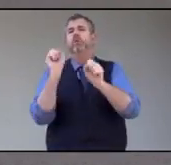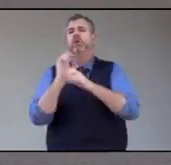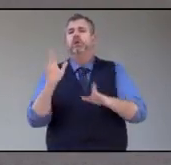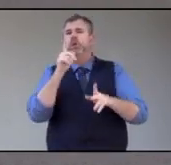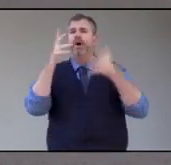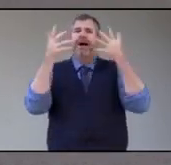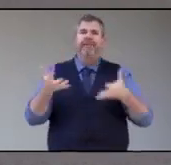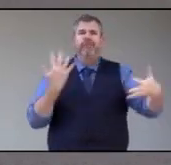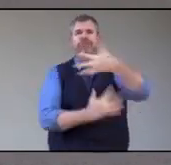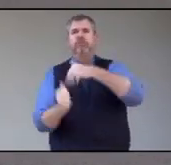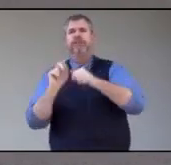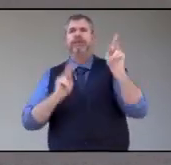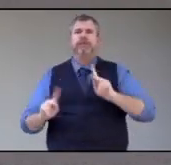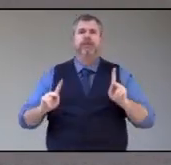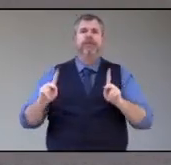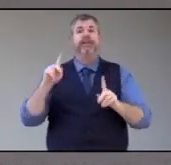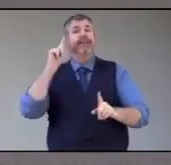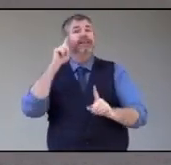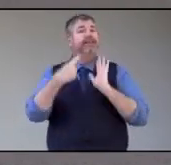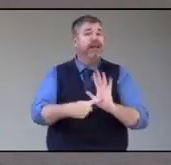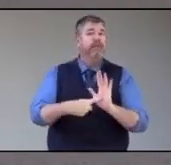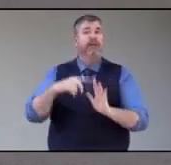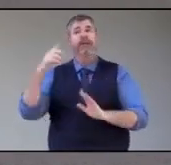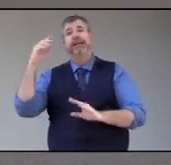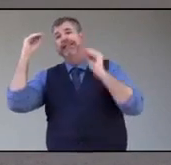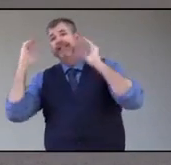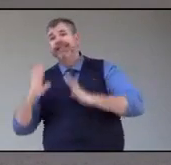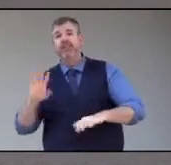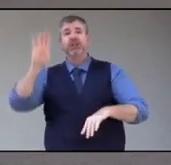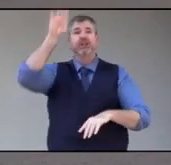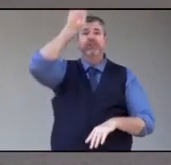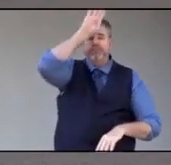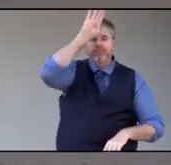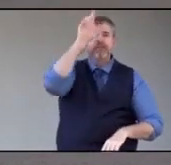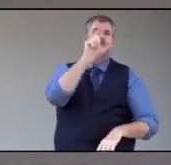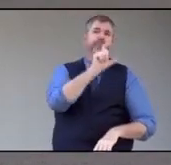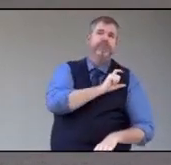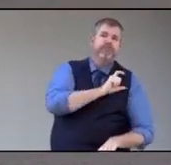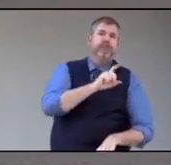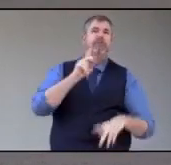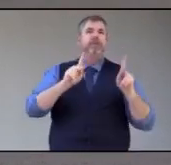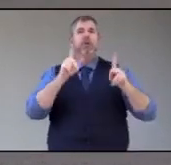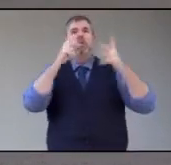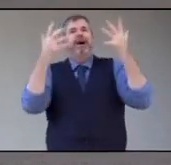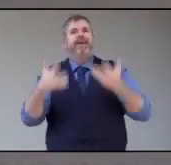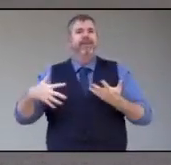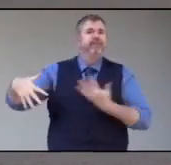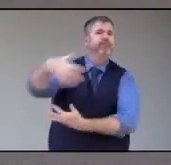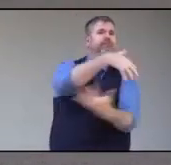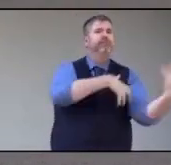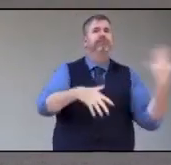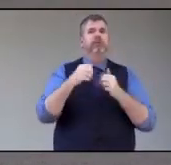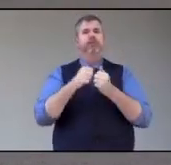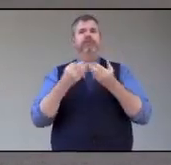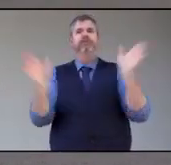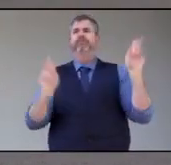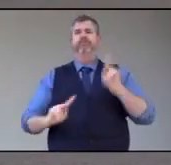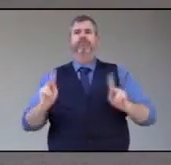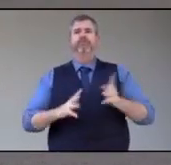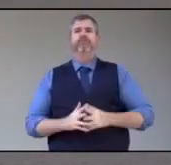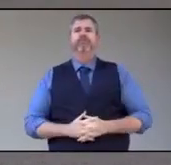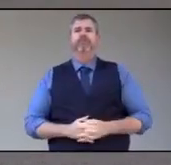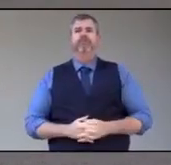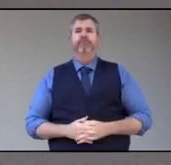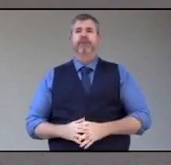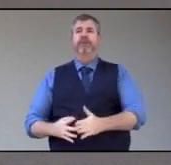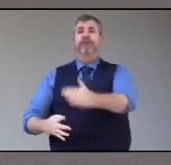law enforcement, and such as people working in places like grocery stores. In phase 1C, we will then